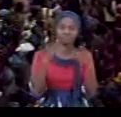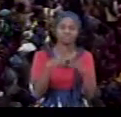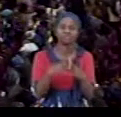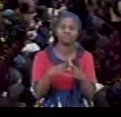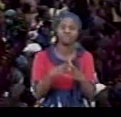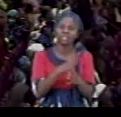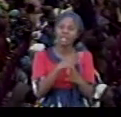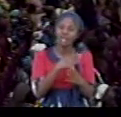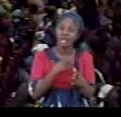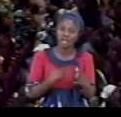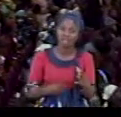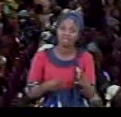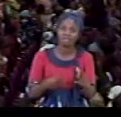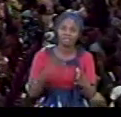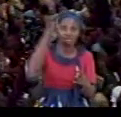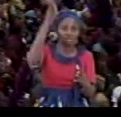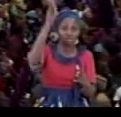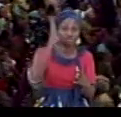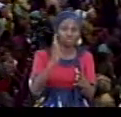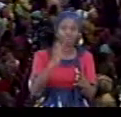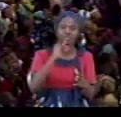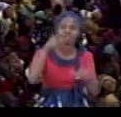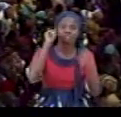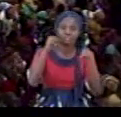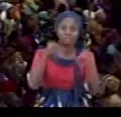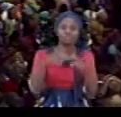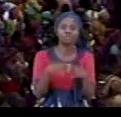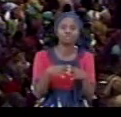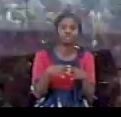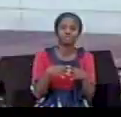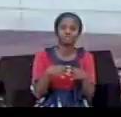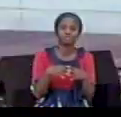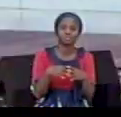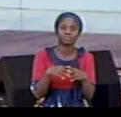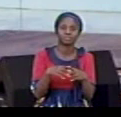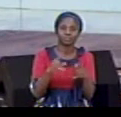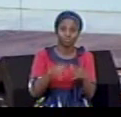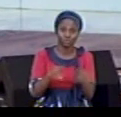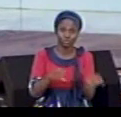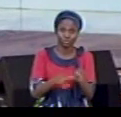And God is able to do